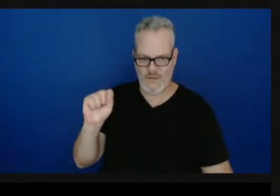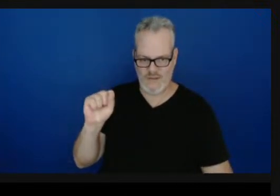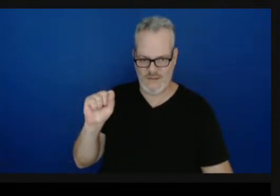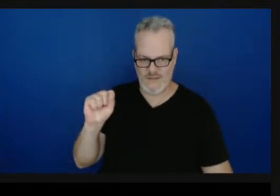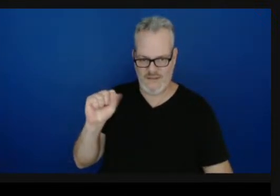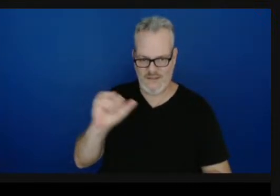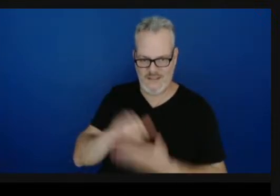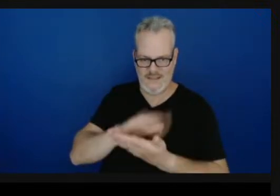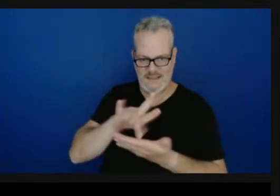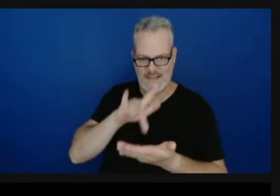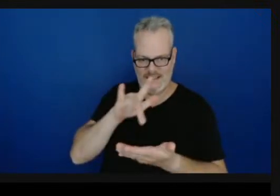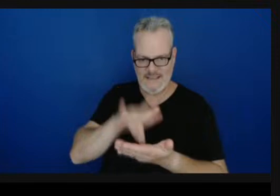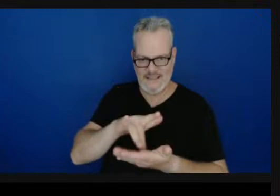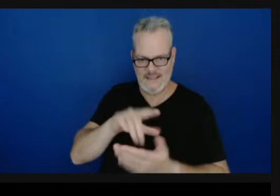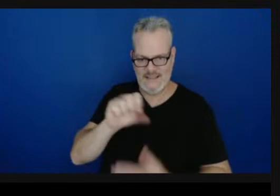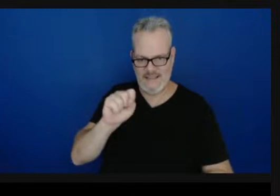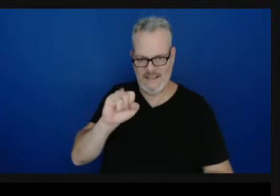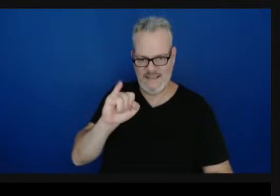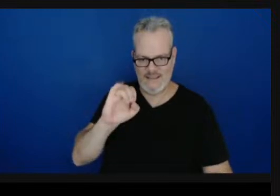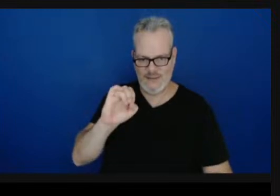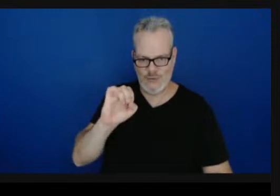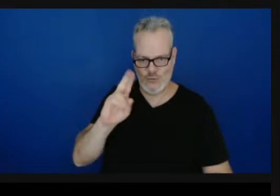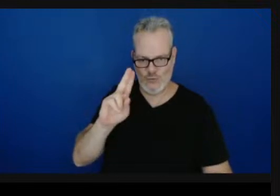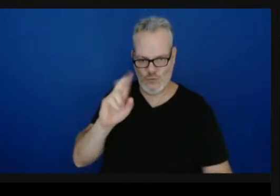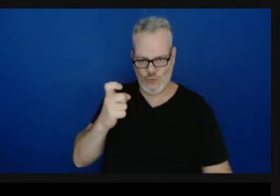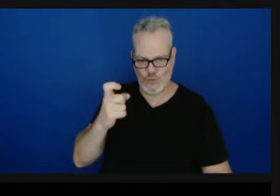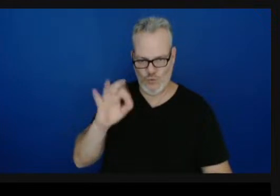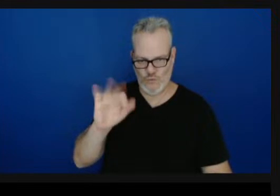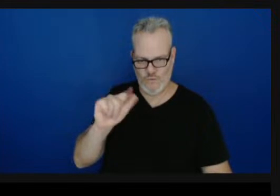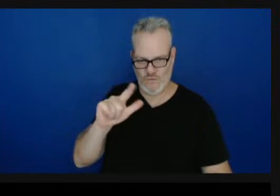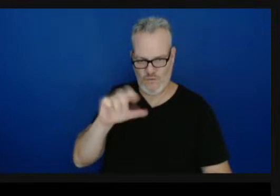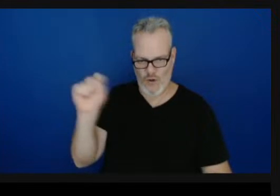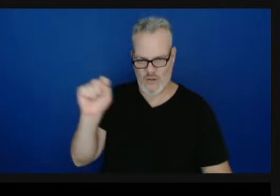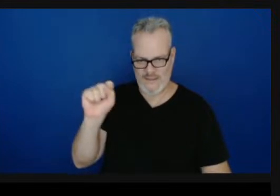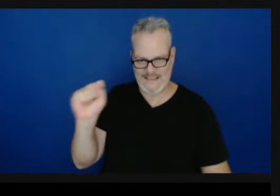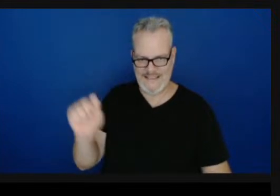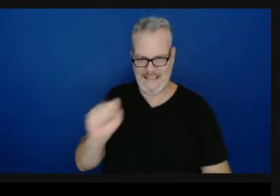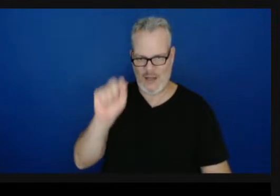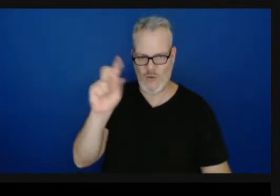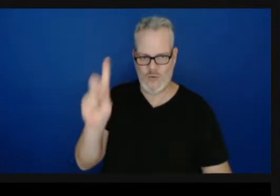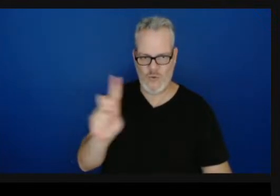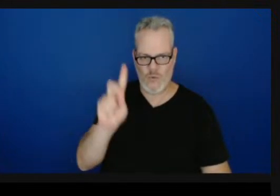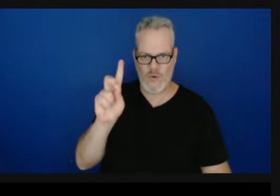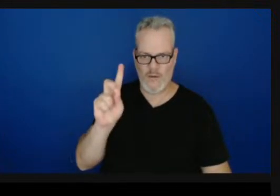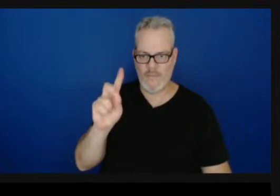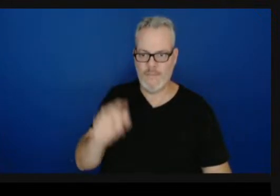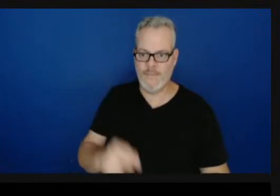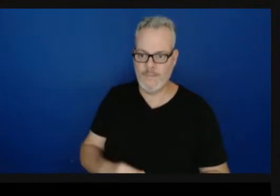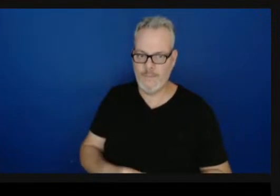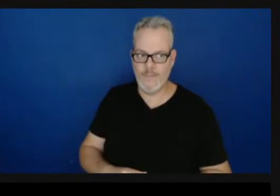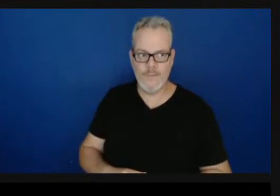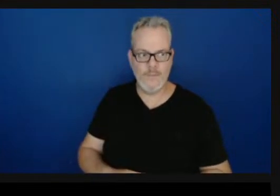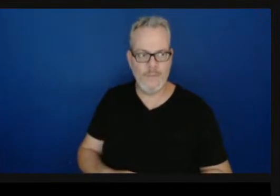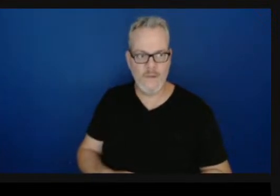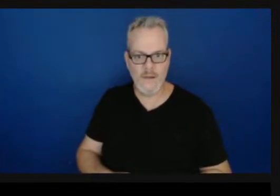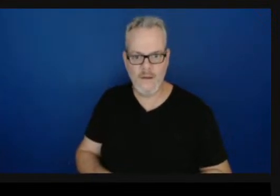Center in Sioux Falls, South Dakota. So there you go.